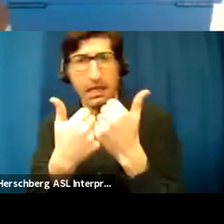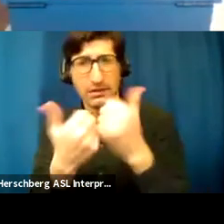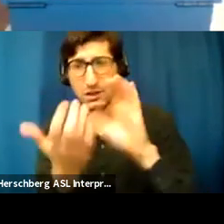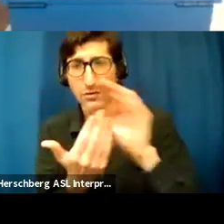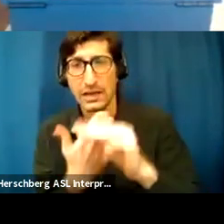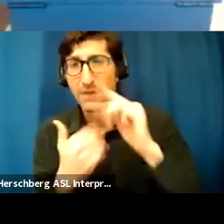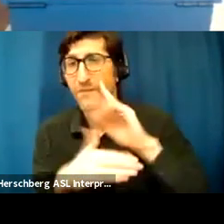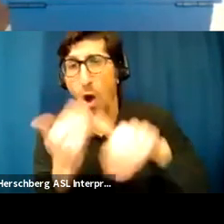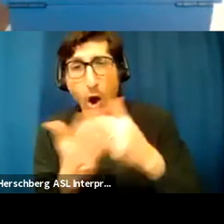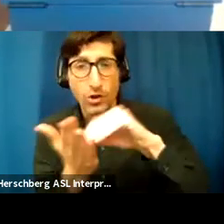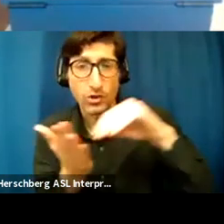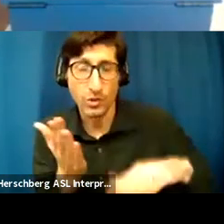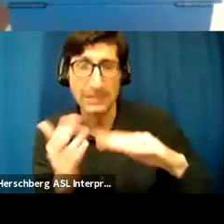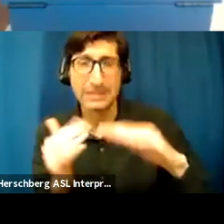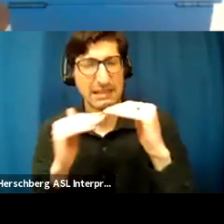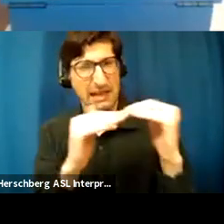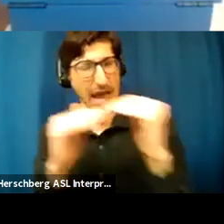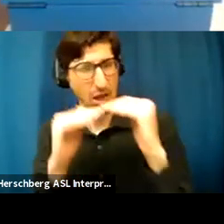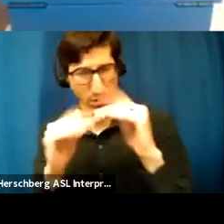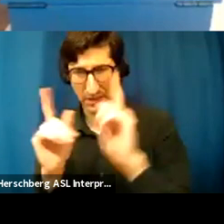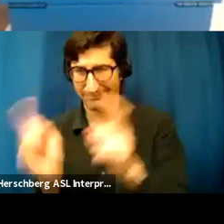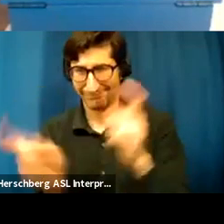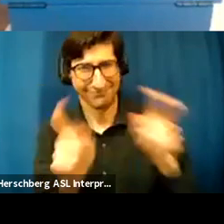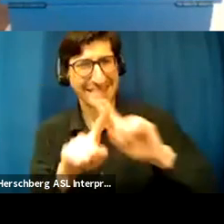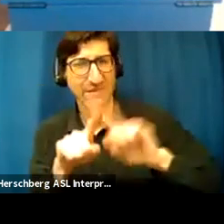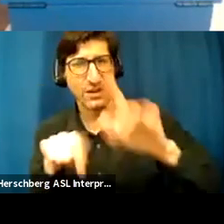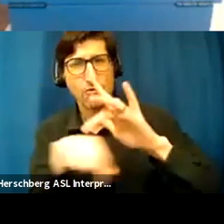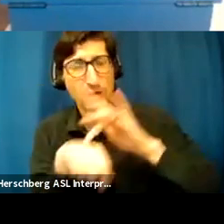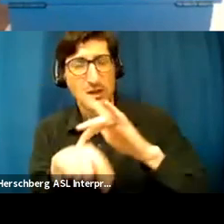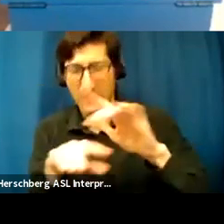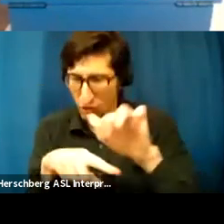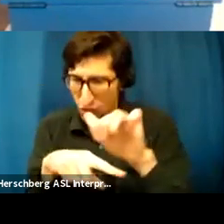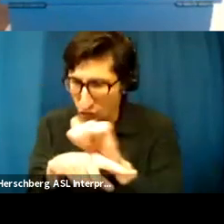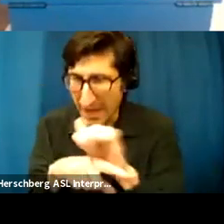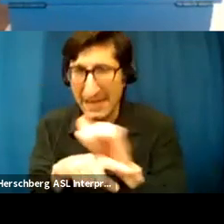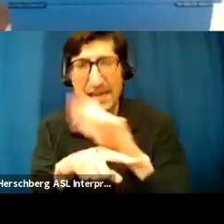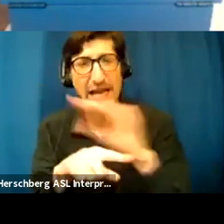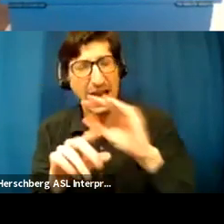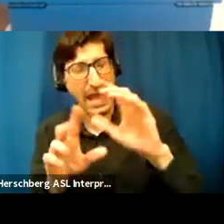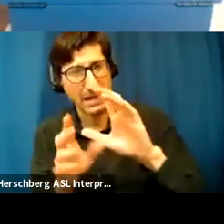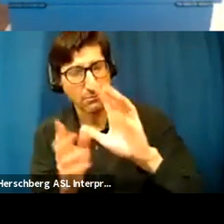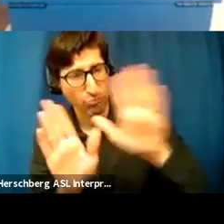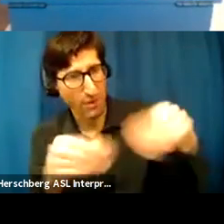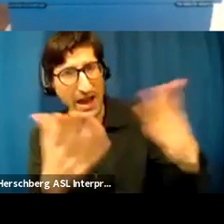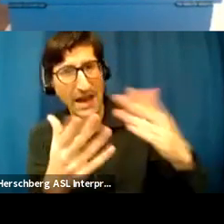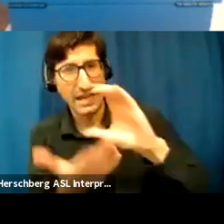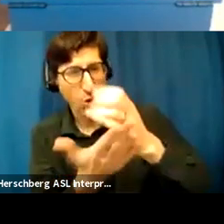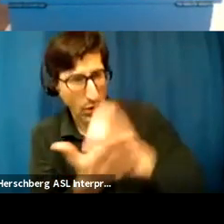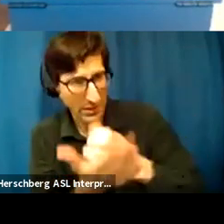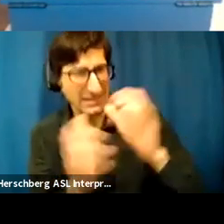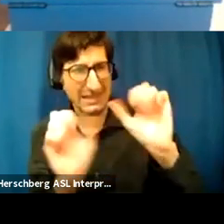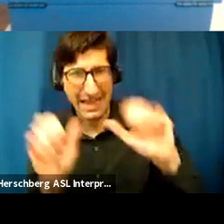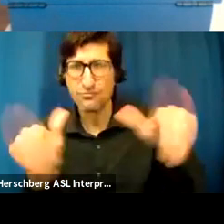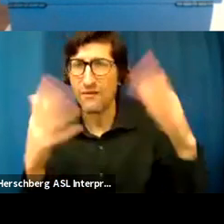students, equitable distribution of resources, training, and implementation of a course load that can provide excellence for